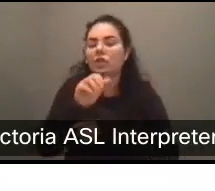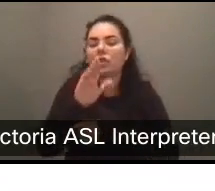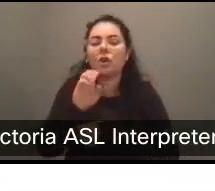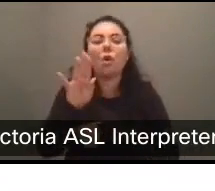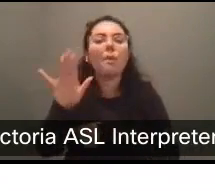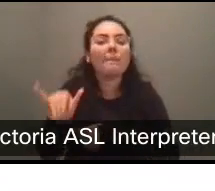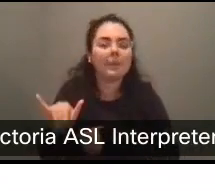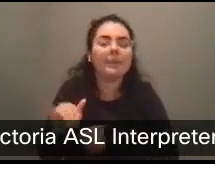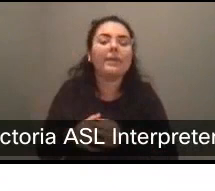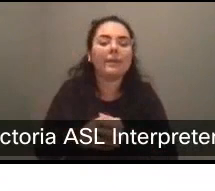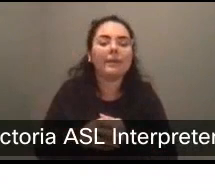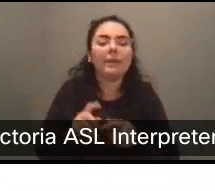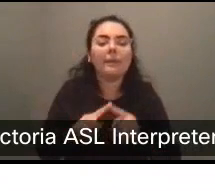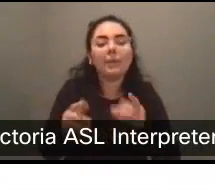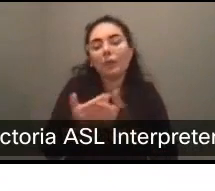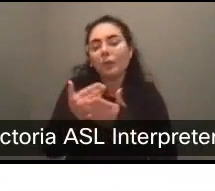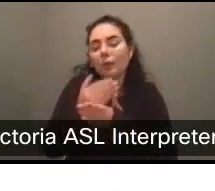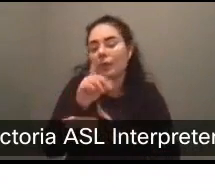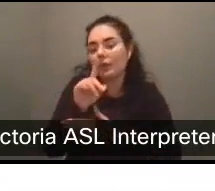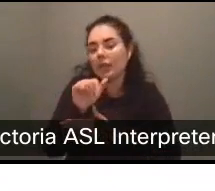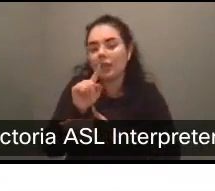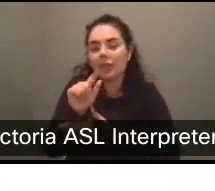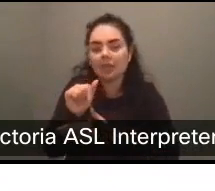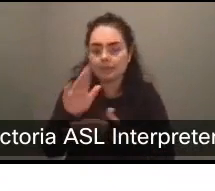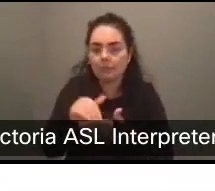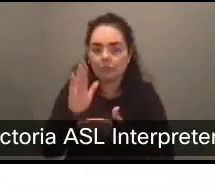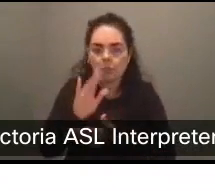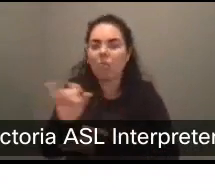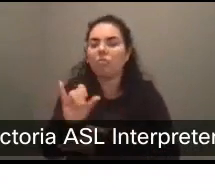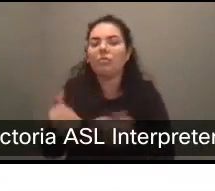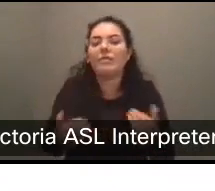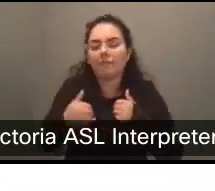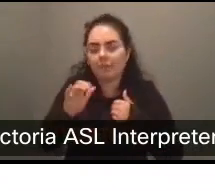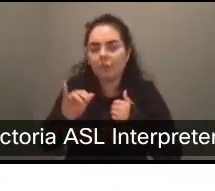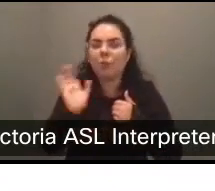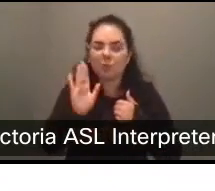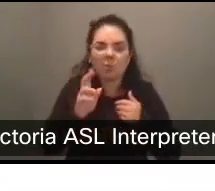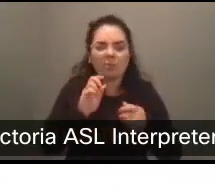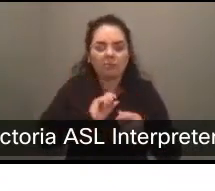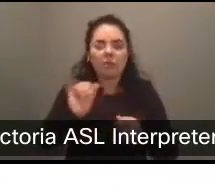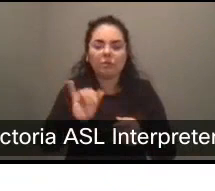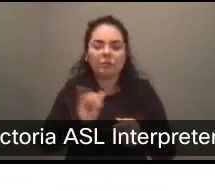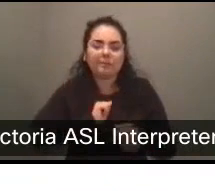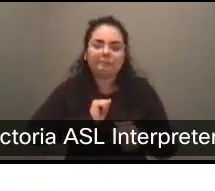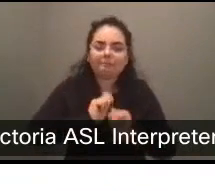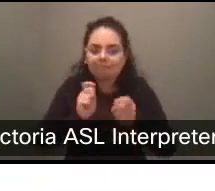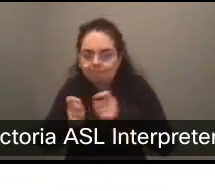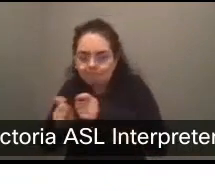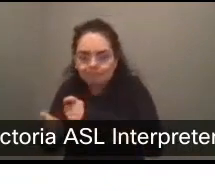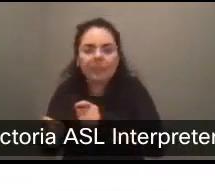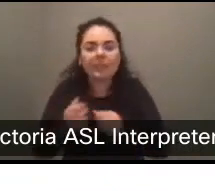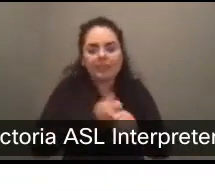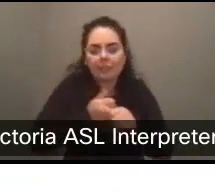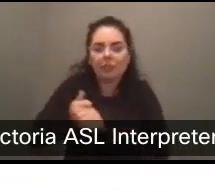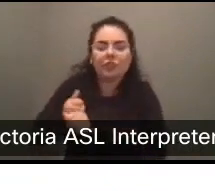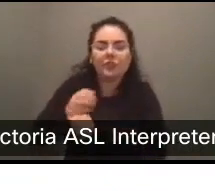but the new data centers will also have them, and we are actually making these changes as well at each of the